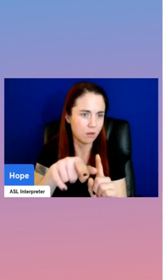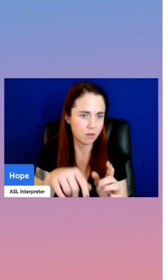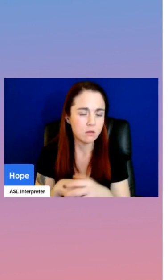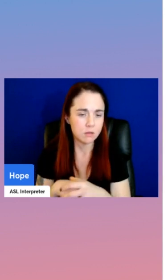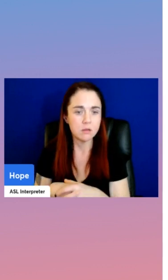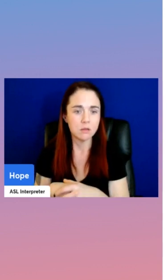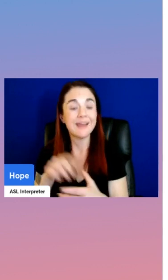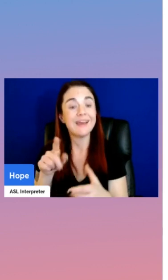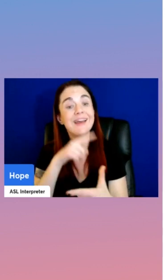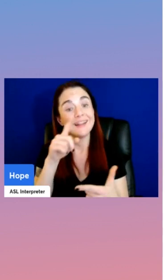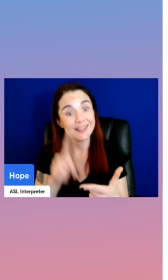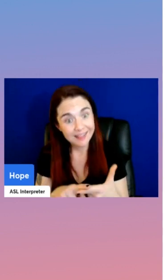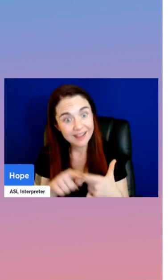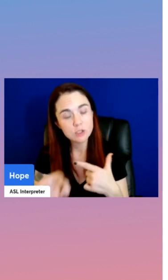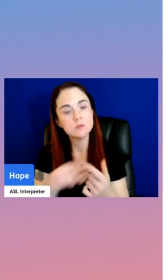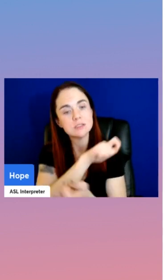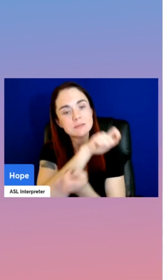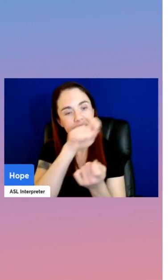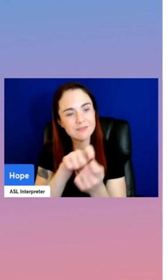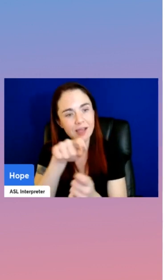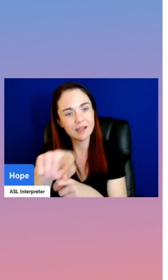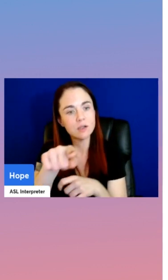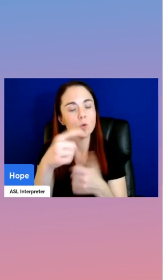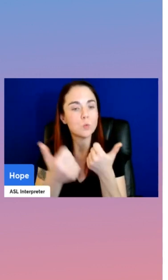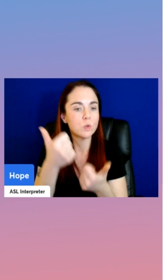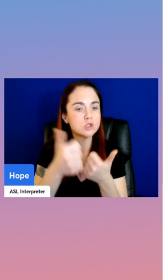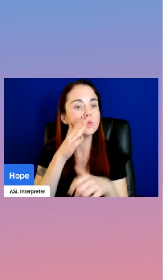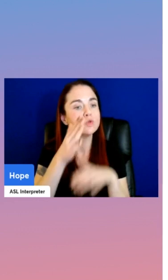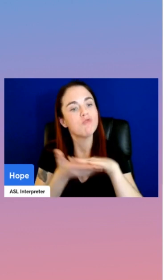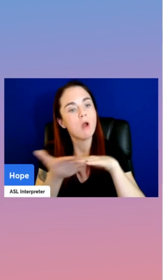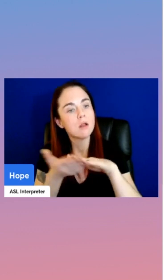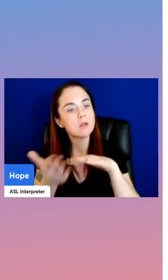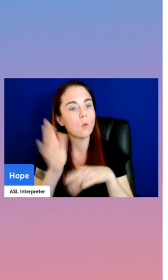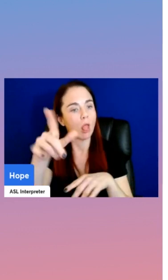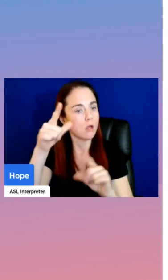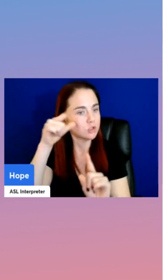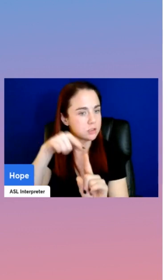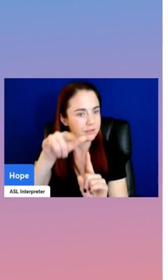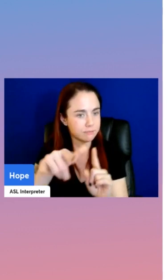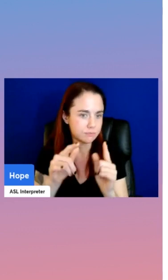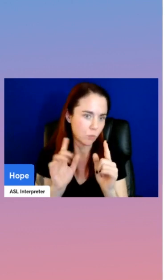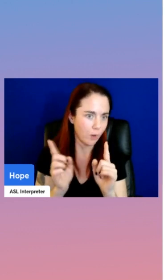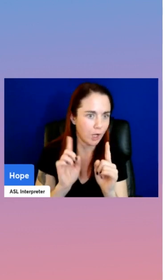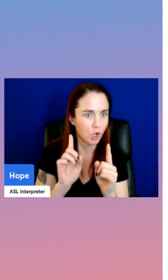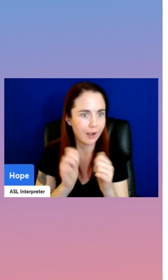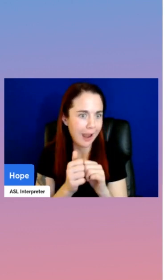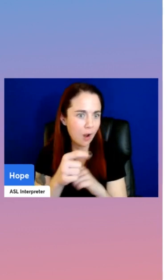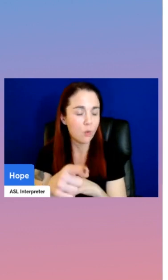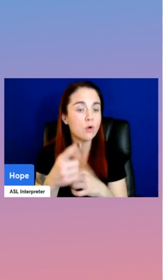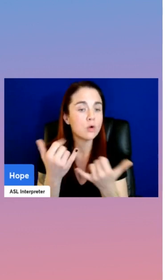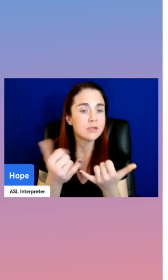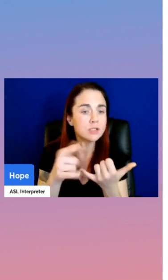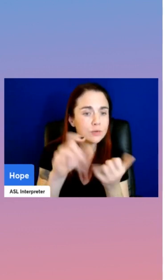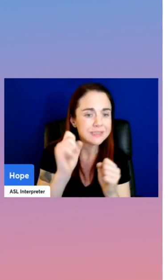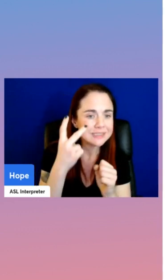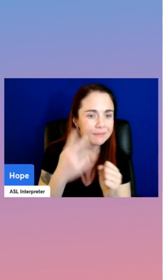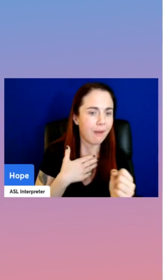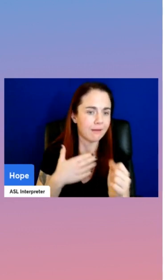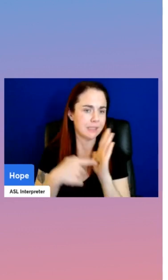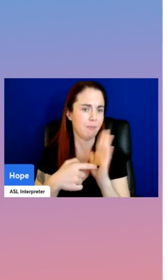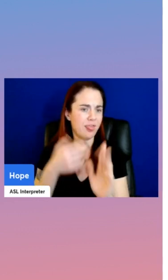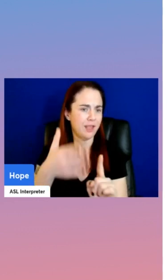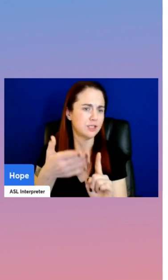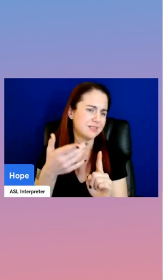and then you specify the provisioner which will run your logic. So in my case, I'm using, to keep it simple, a provisioner of type